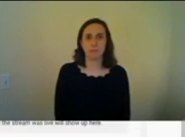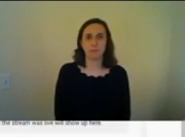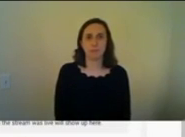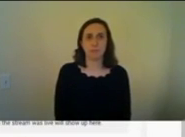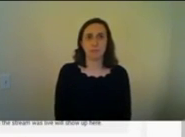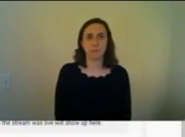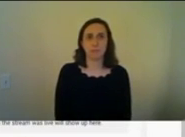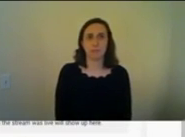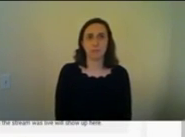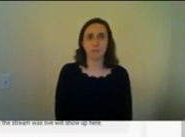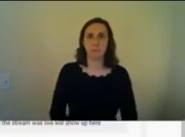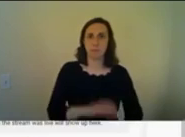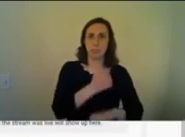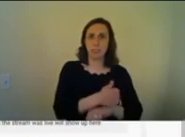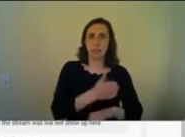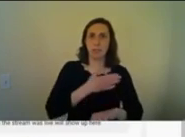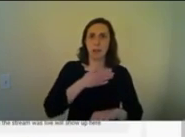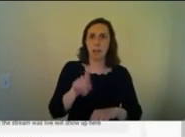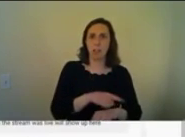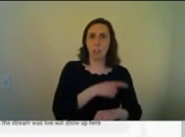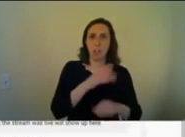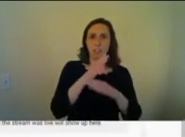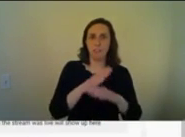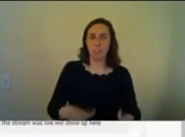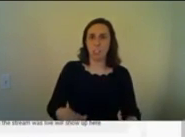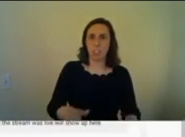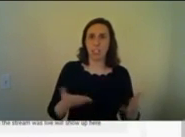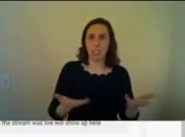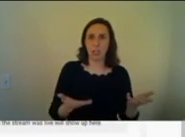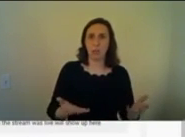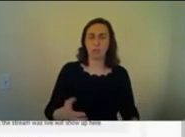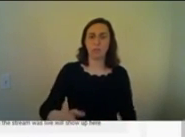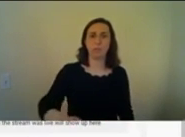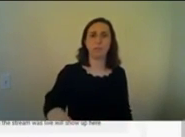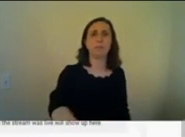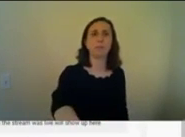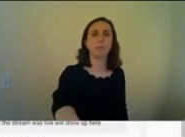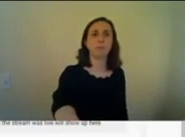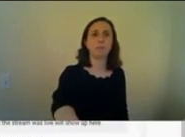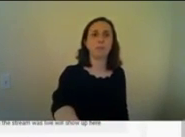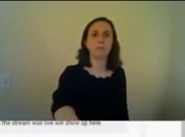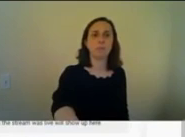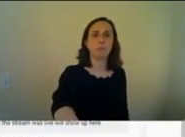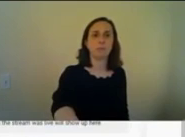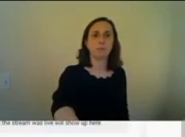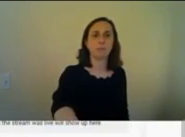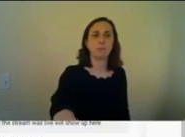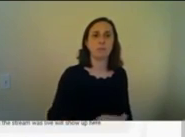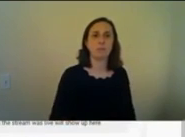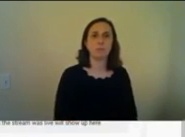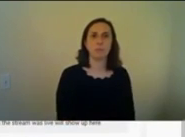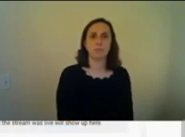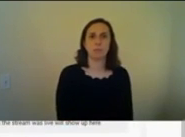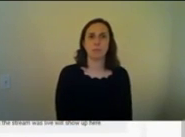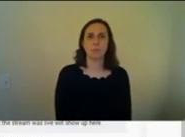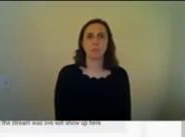So I'm going to set up my long division, about here-ish. So x squared plus 1 going